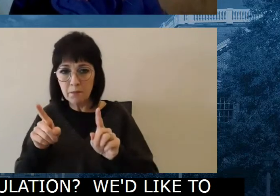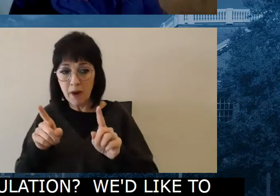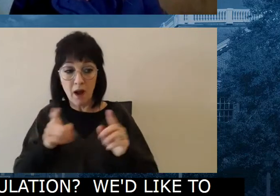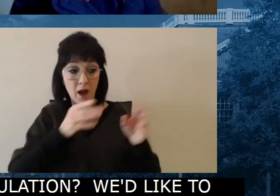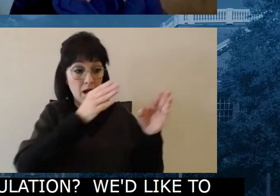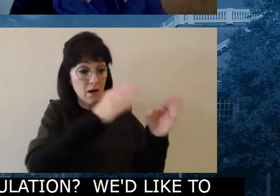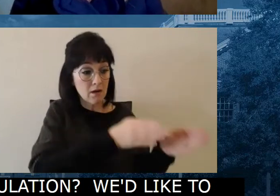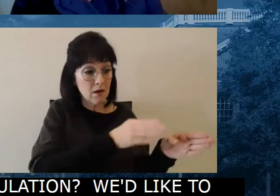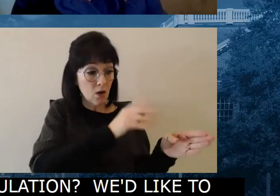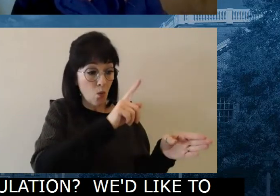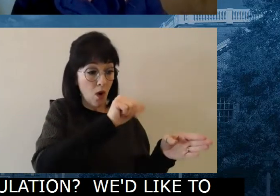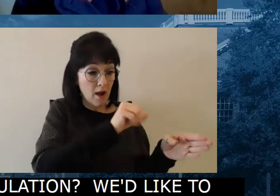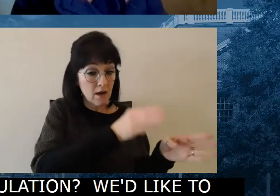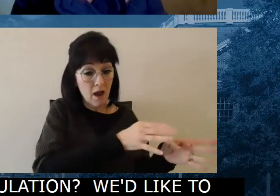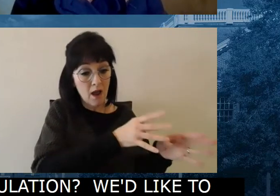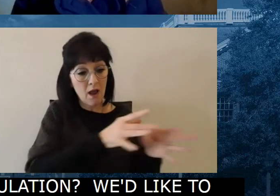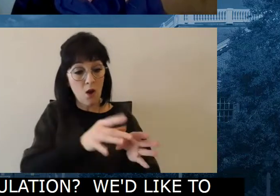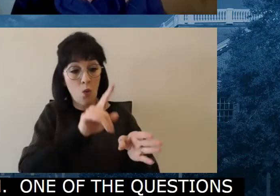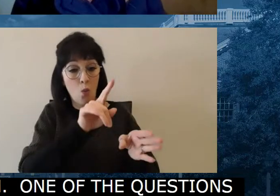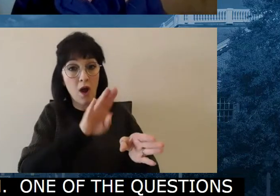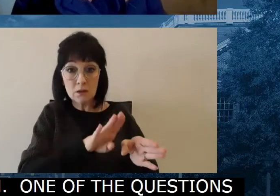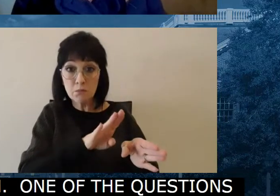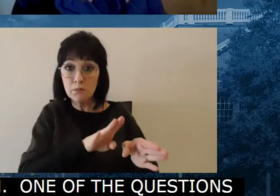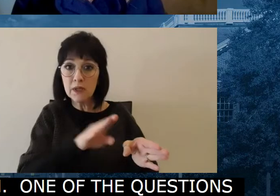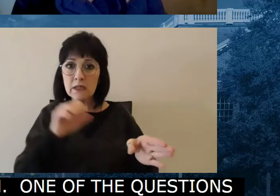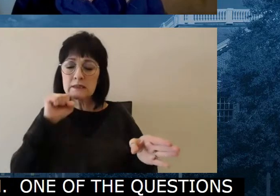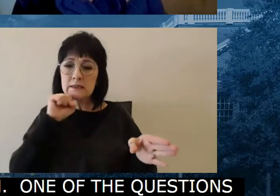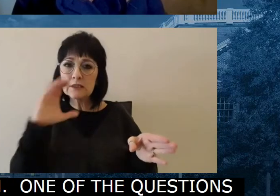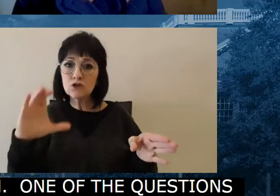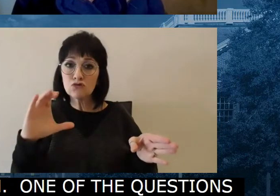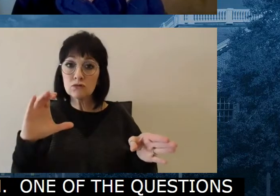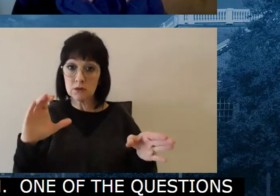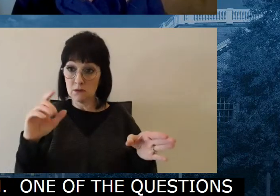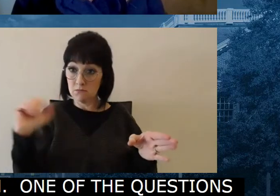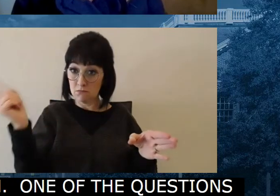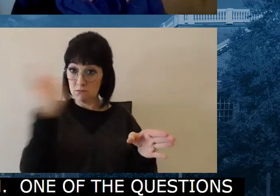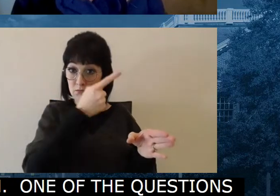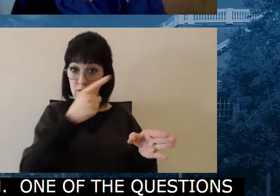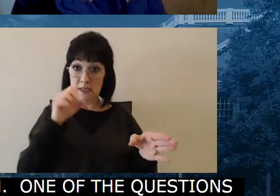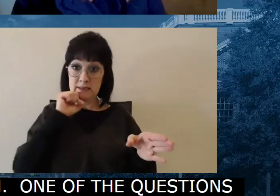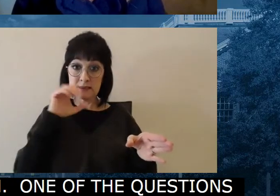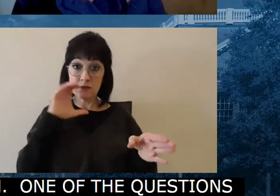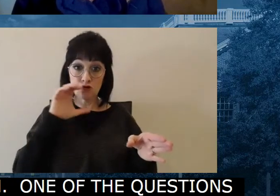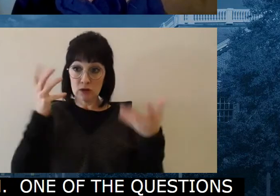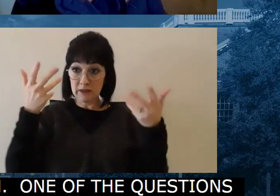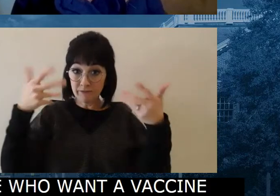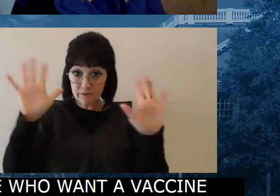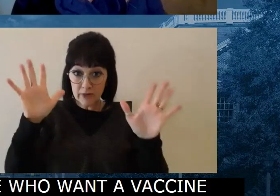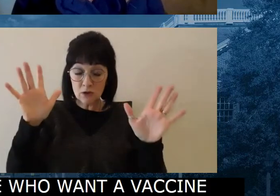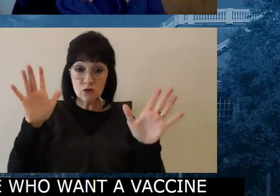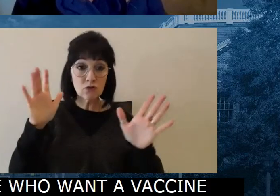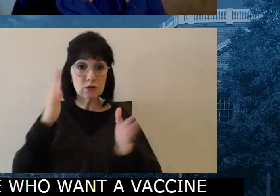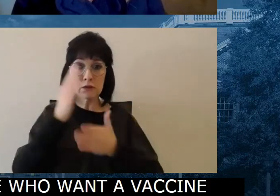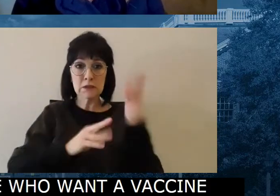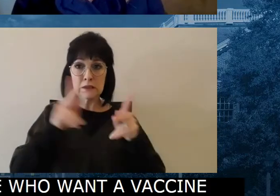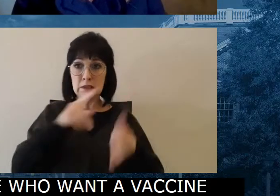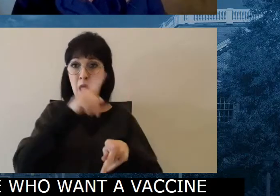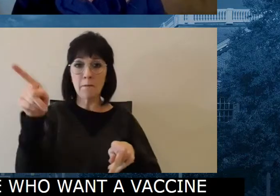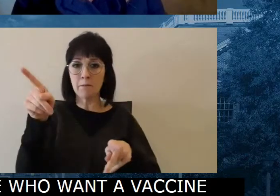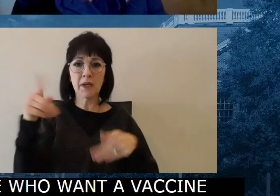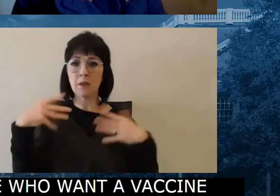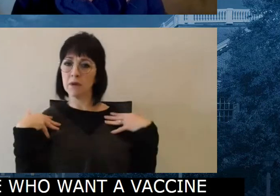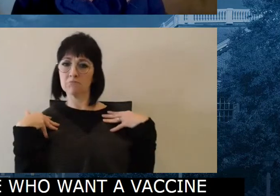a vaccine have gotten it, right? I mean, because we know that there's hesitancy out there. We could wait forever, say, for